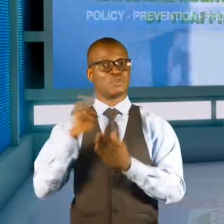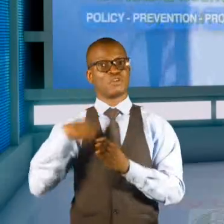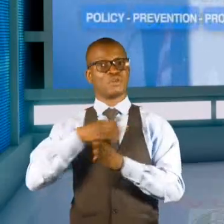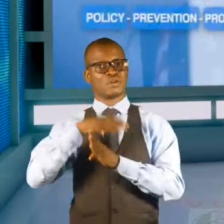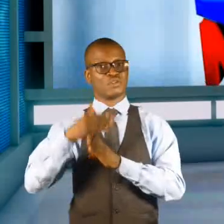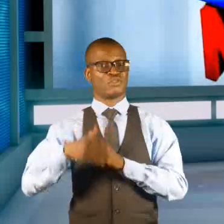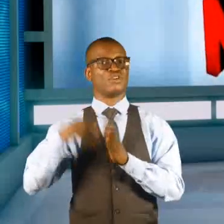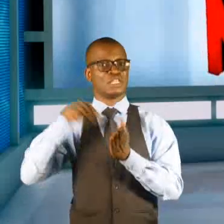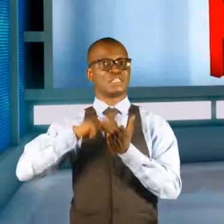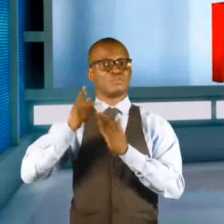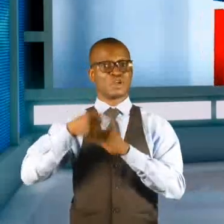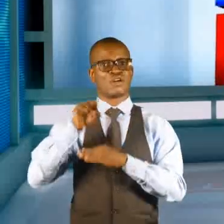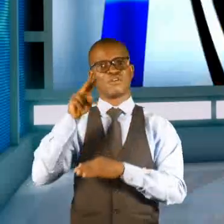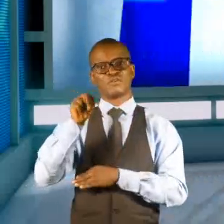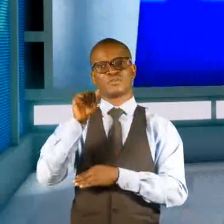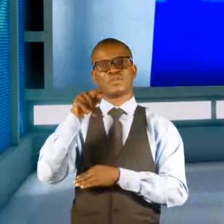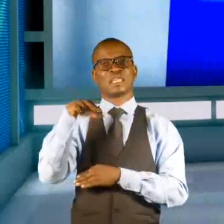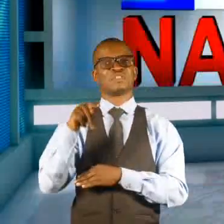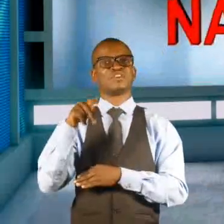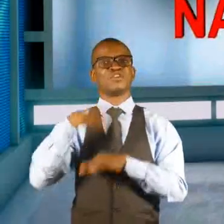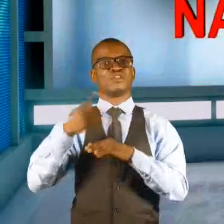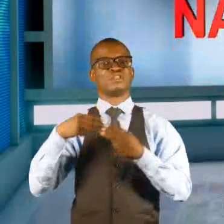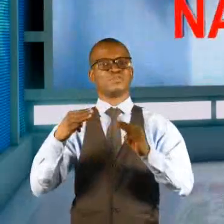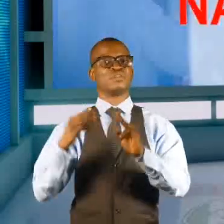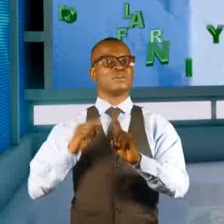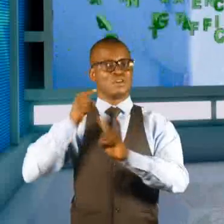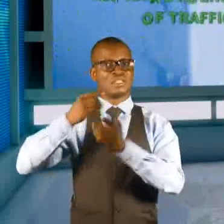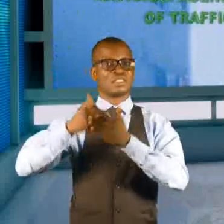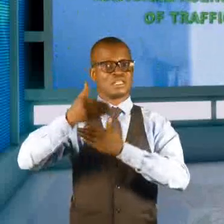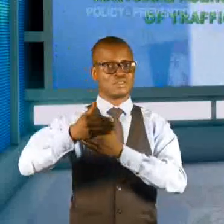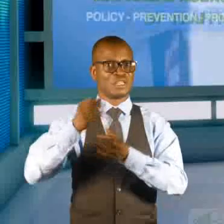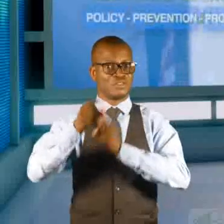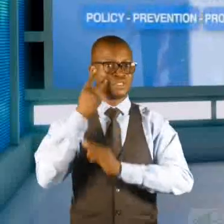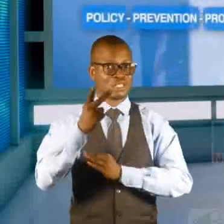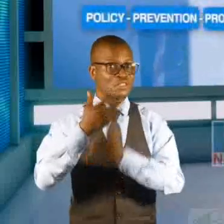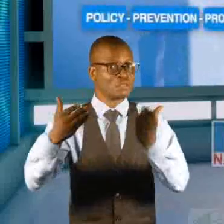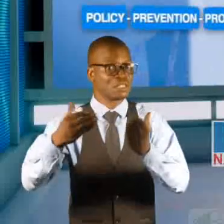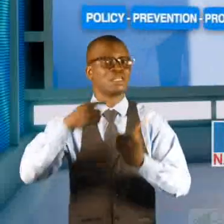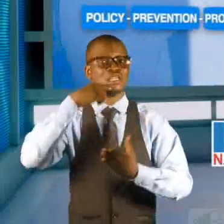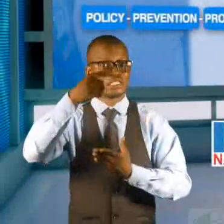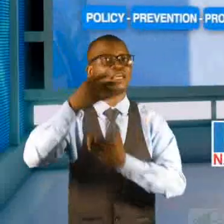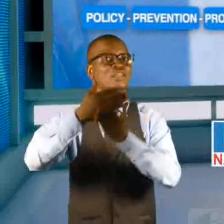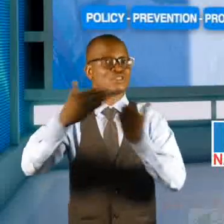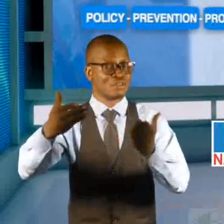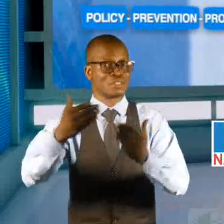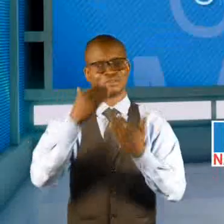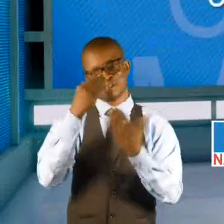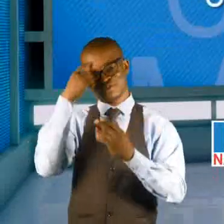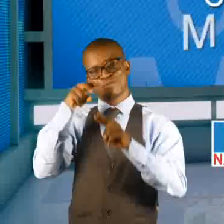draw the curtain on this episode of NAPTIP On The Move. Till I come your way next week, if you see something, say something.